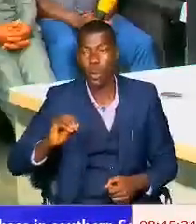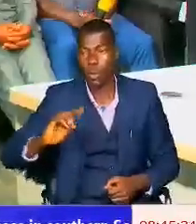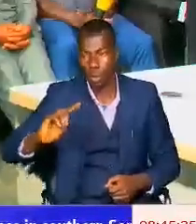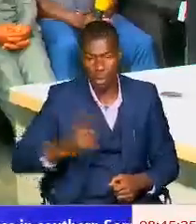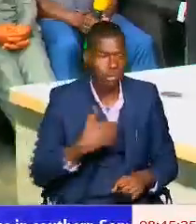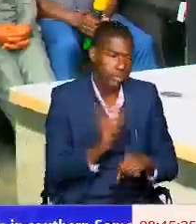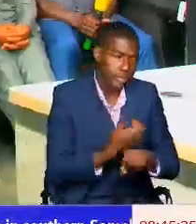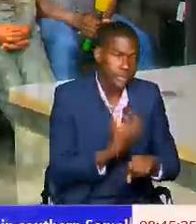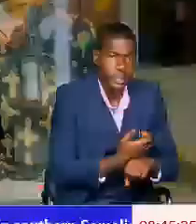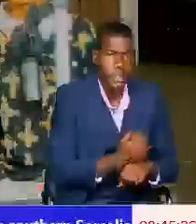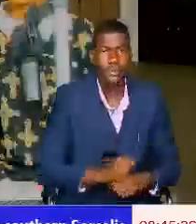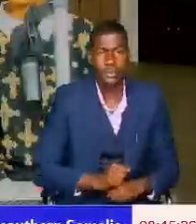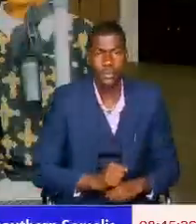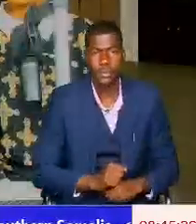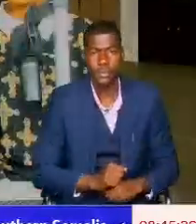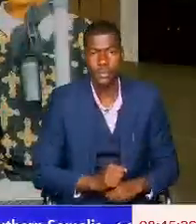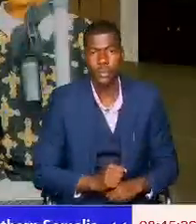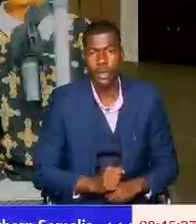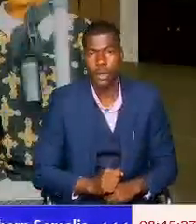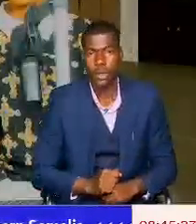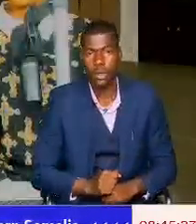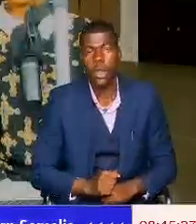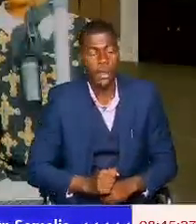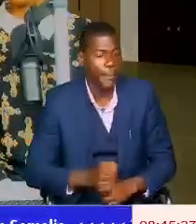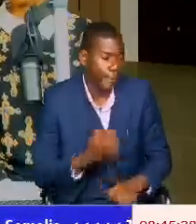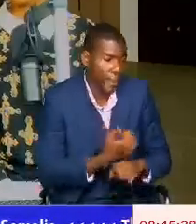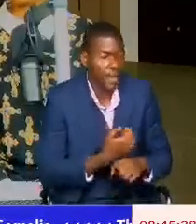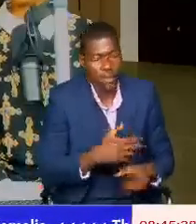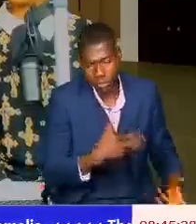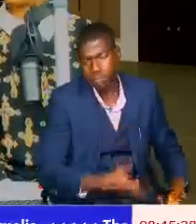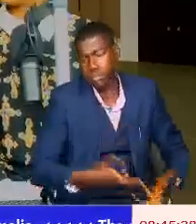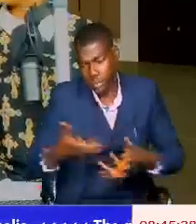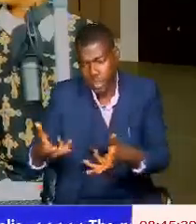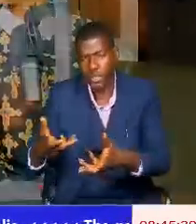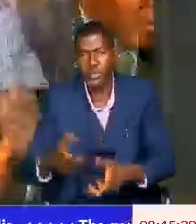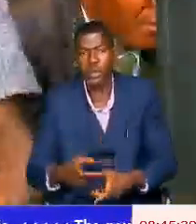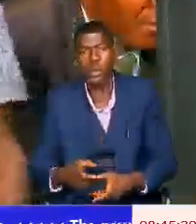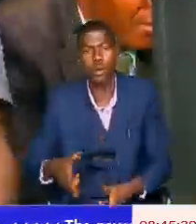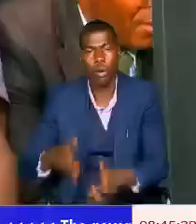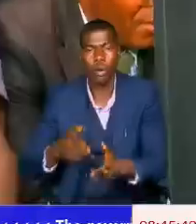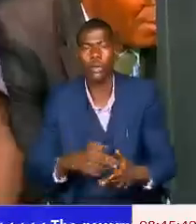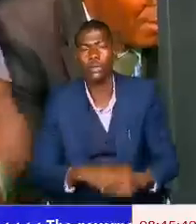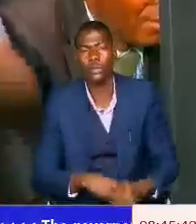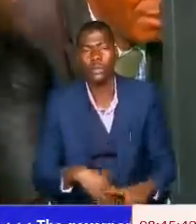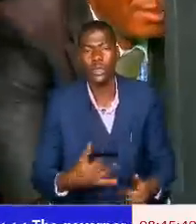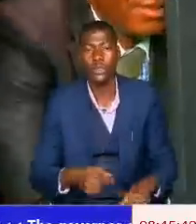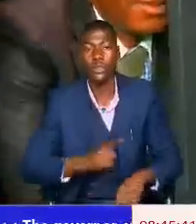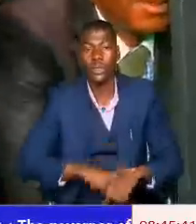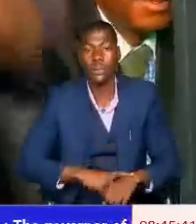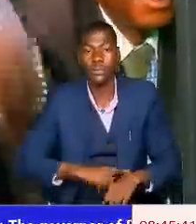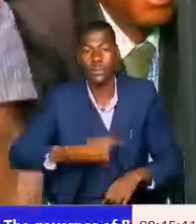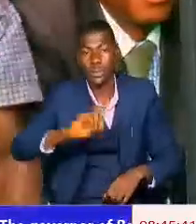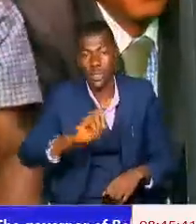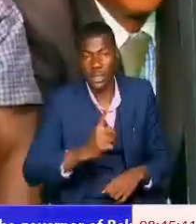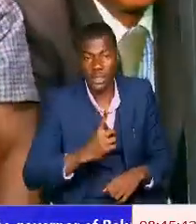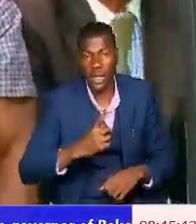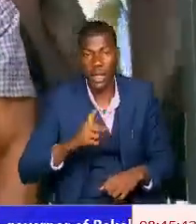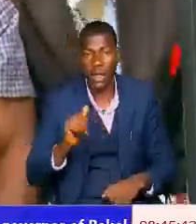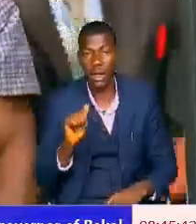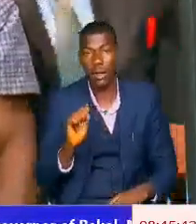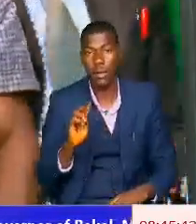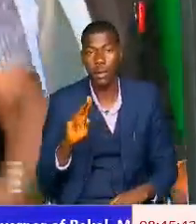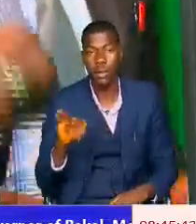Four people disarm 14 policemen. When they come where they want to enter Abuja, my ordinary president, they not allow them. Make, they block